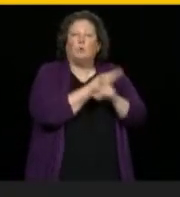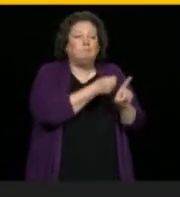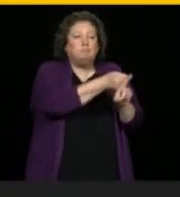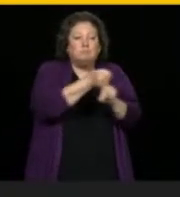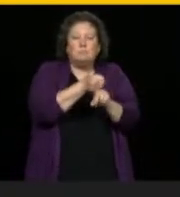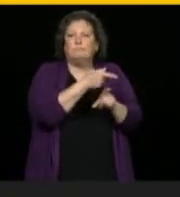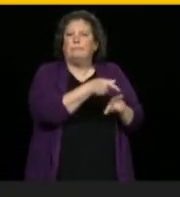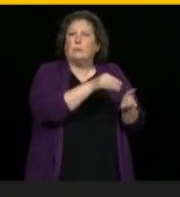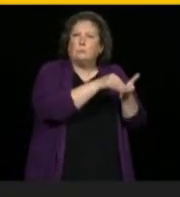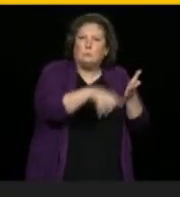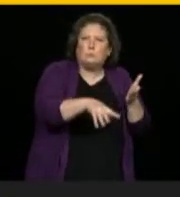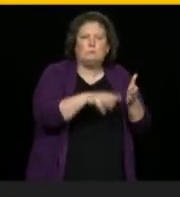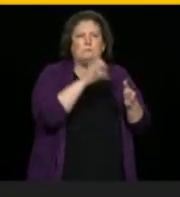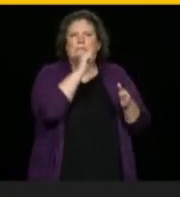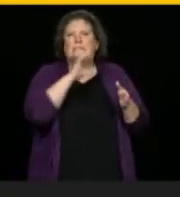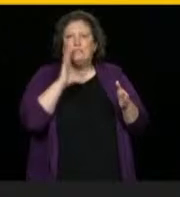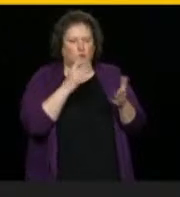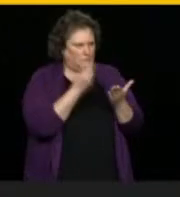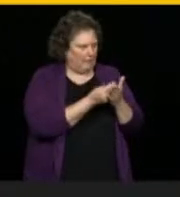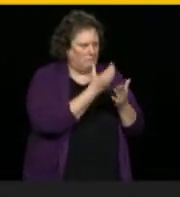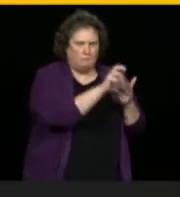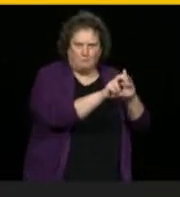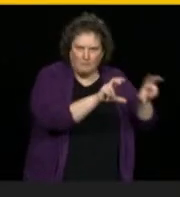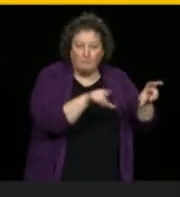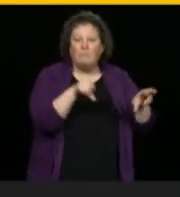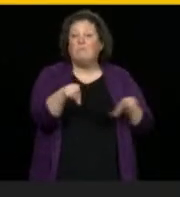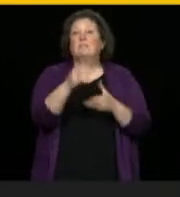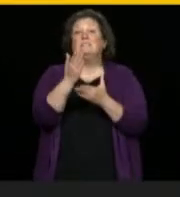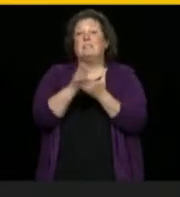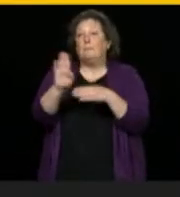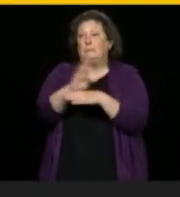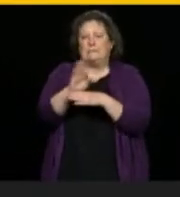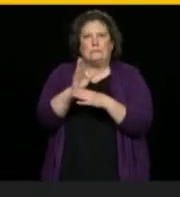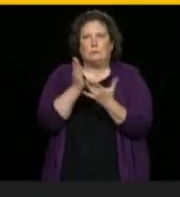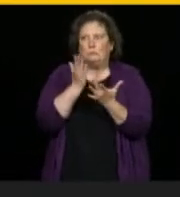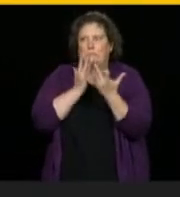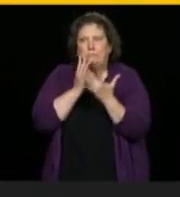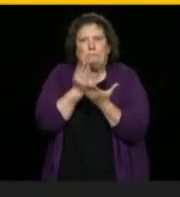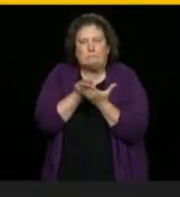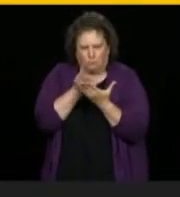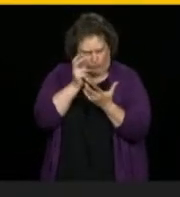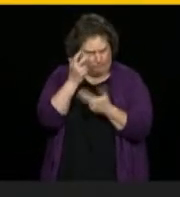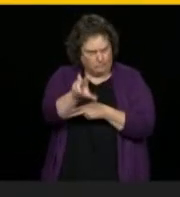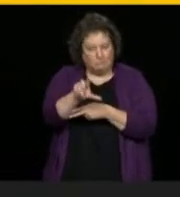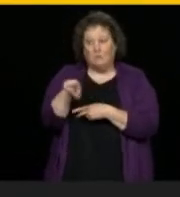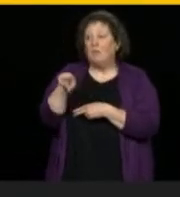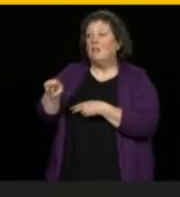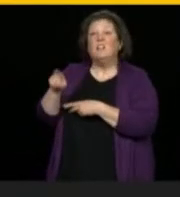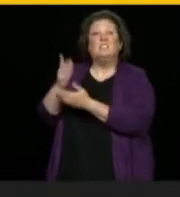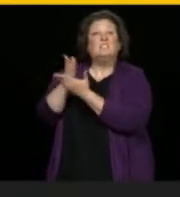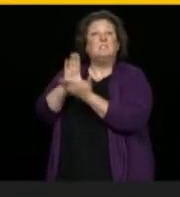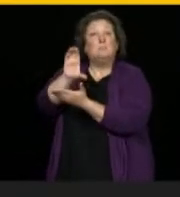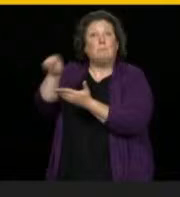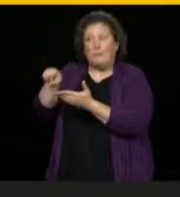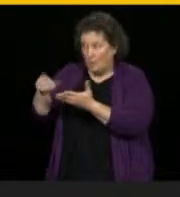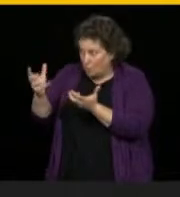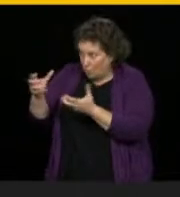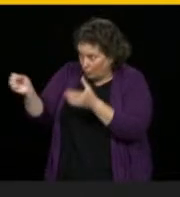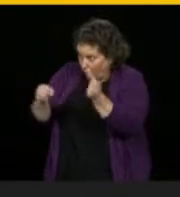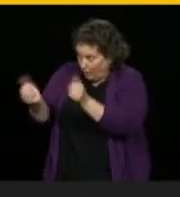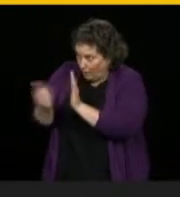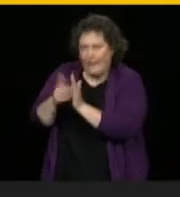having liquidity issues. We helped employers rehire their employees, and we supported those who had lost their